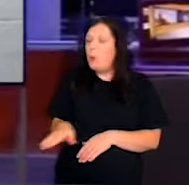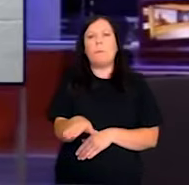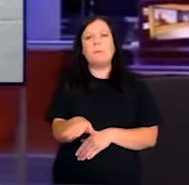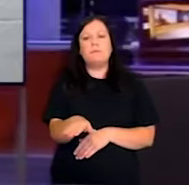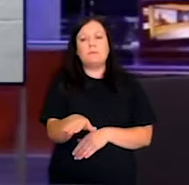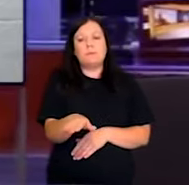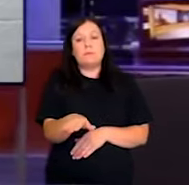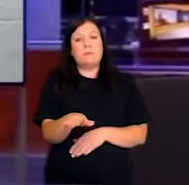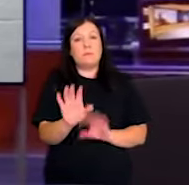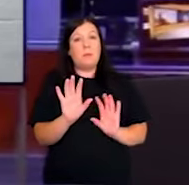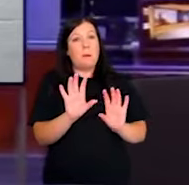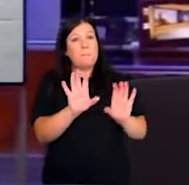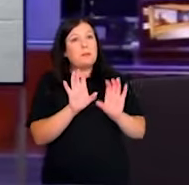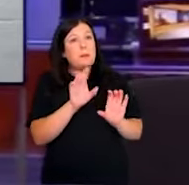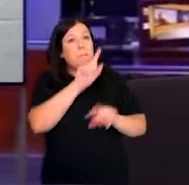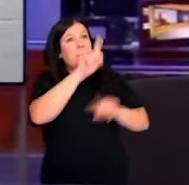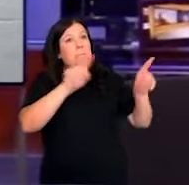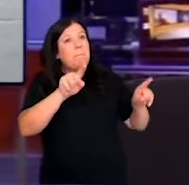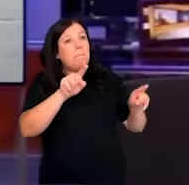They could fit all buttocks.